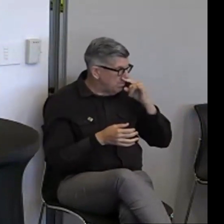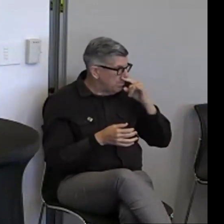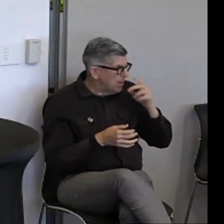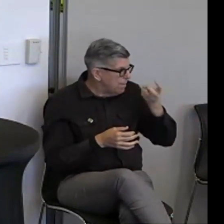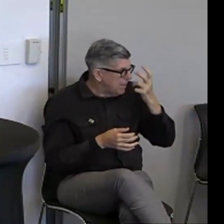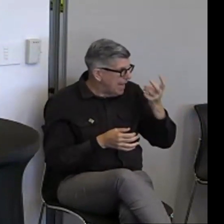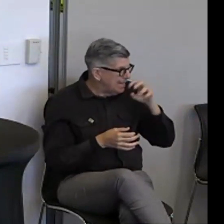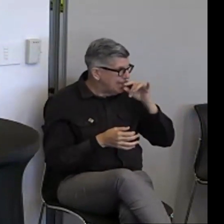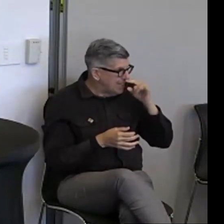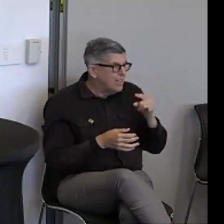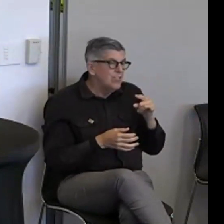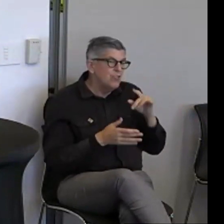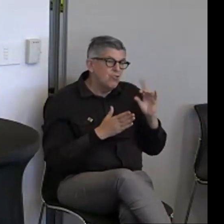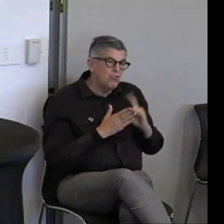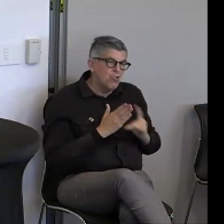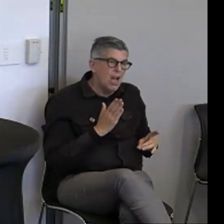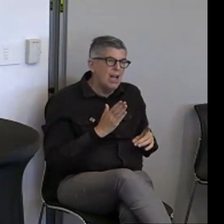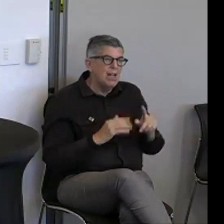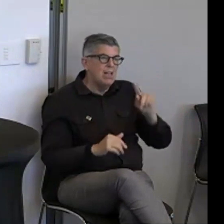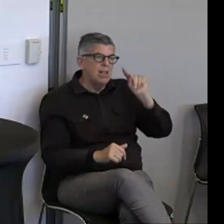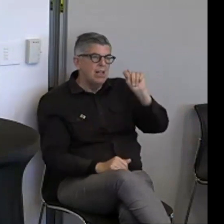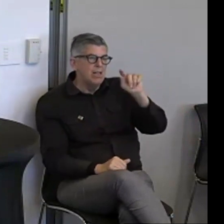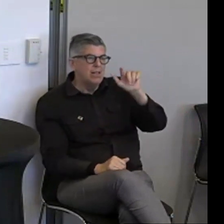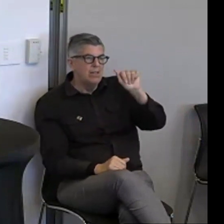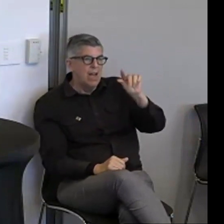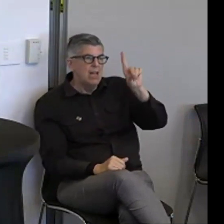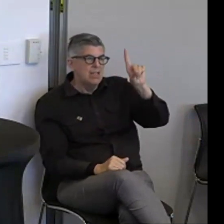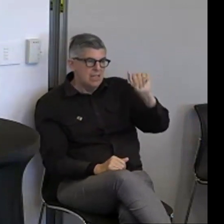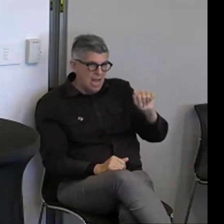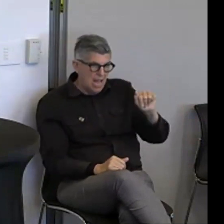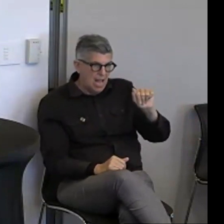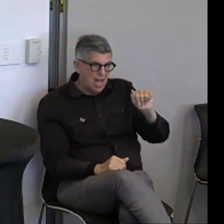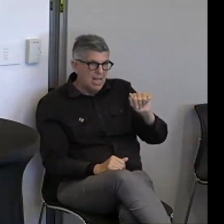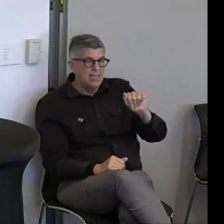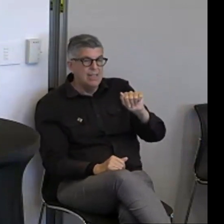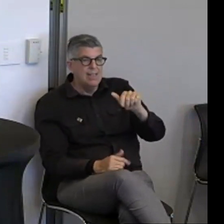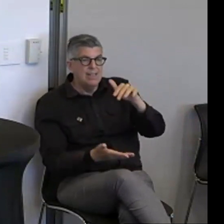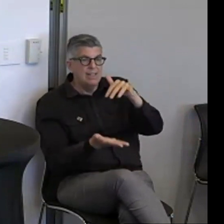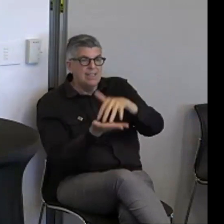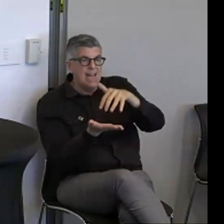can find it at TADA, which stands for Tangible Art and Design Adventures. So it's